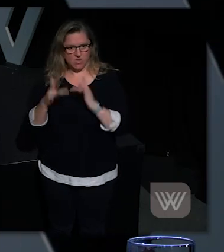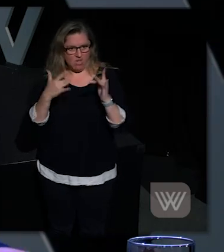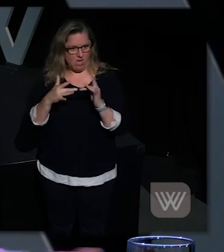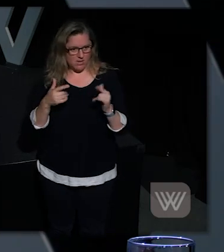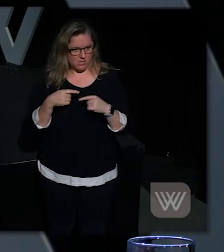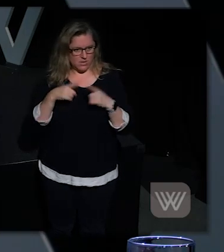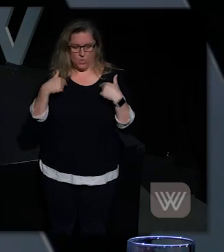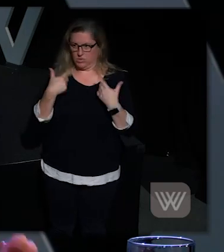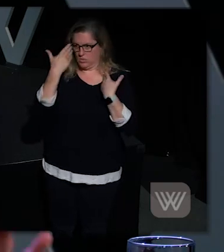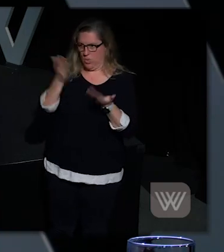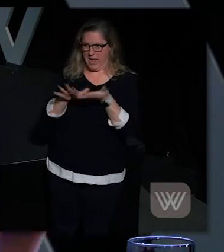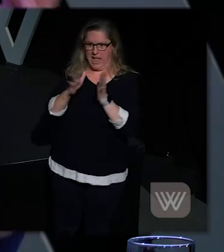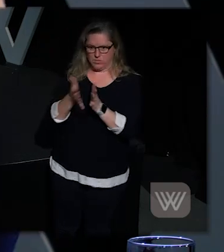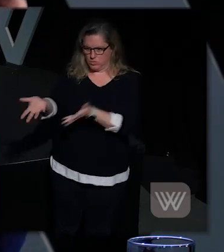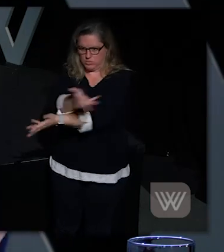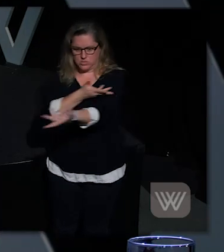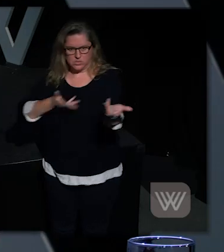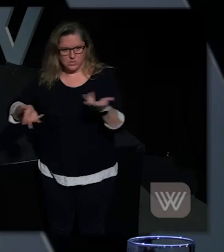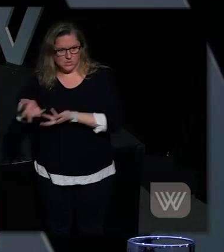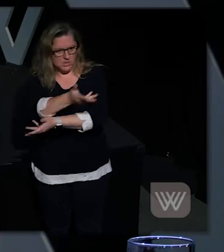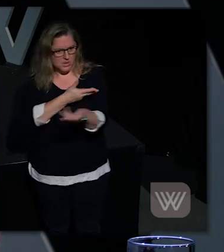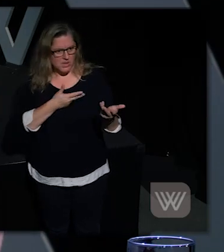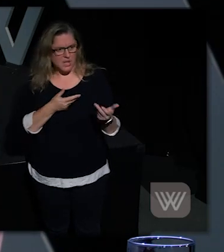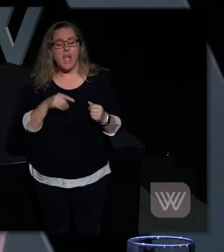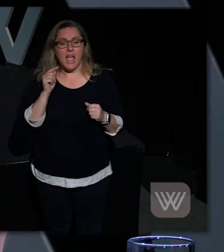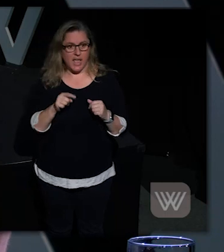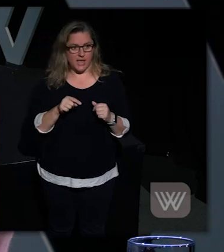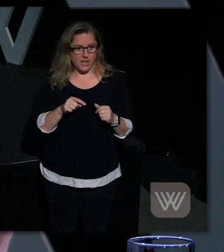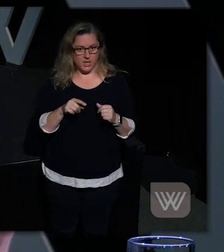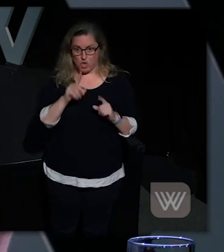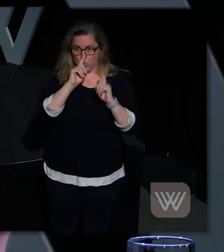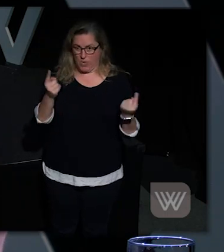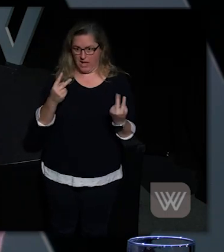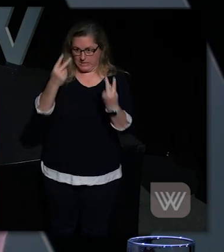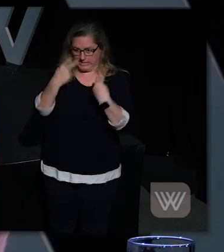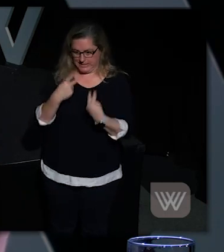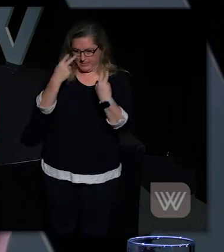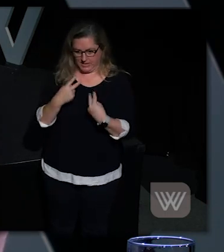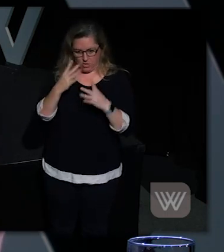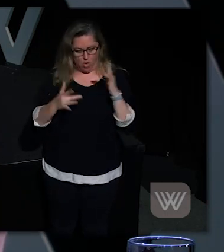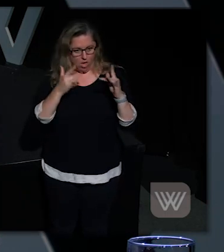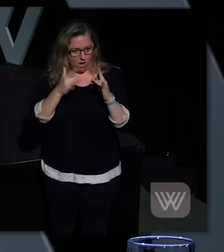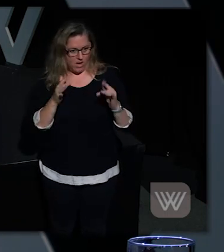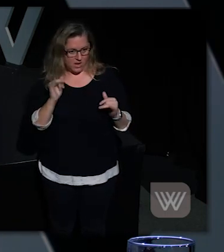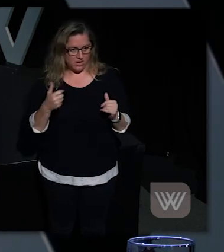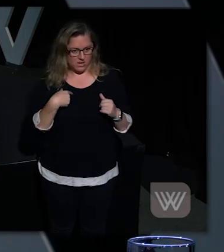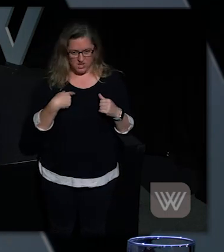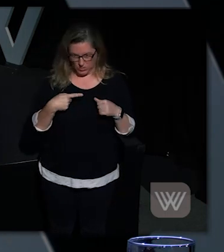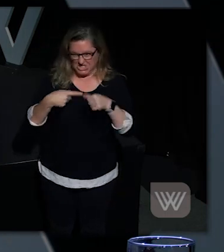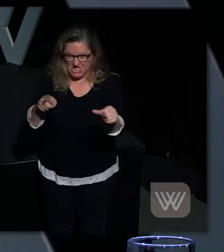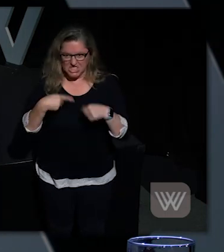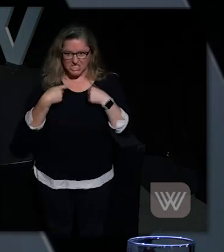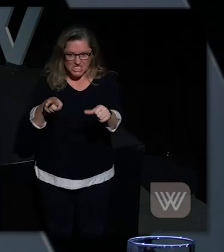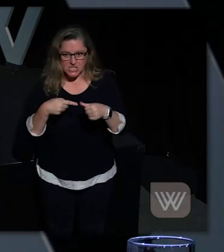to interact with each other. And there's a thing called the online disinhibition effect. So you can't see me. You know, you might be more aggressive to me